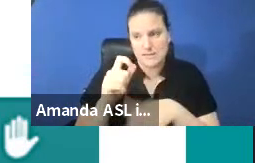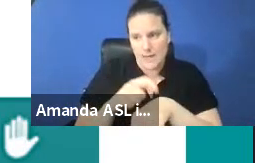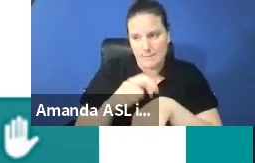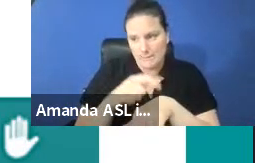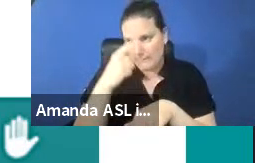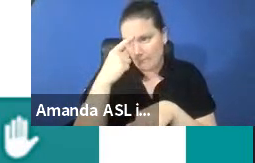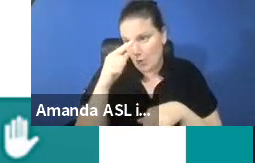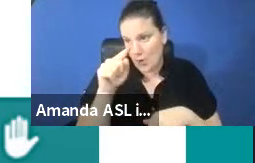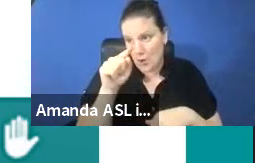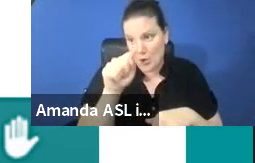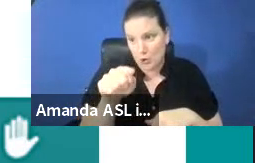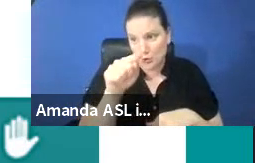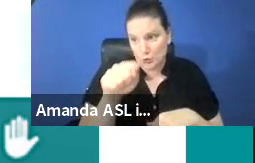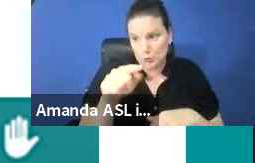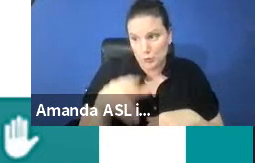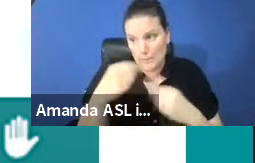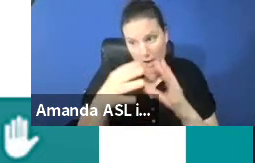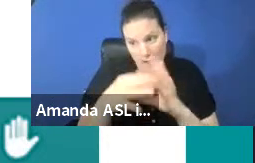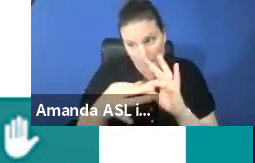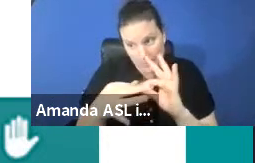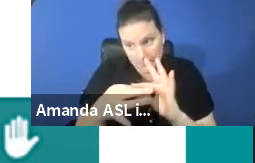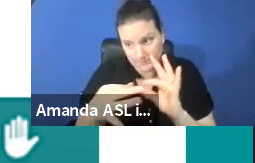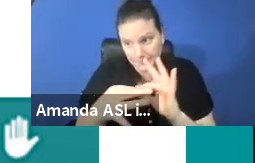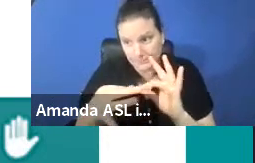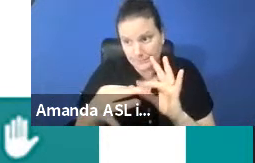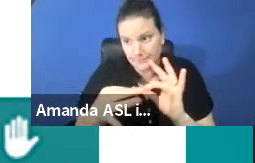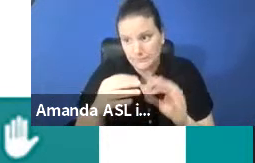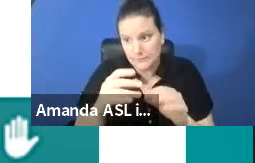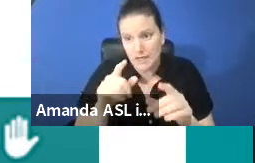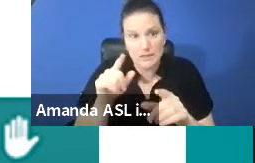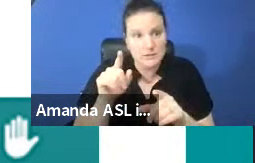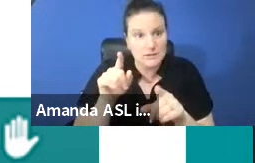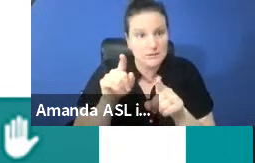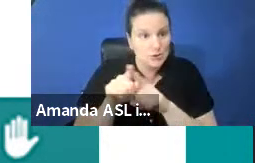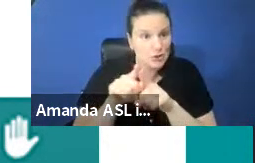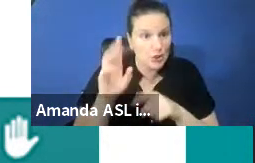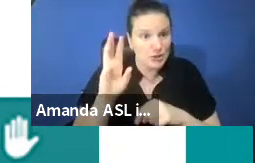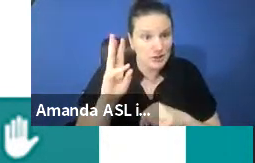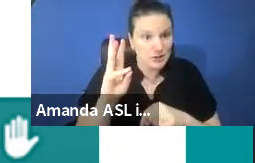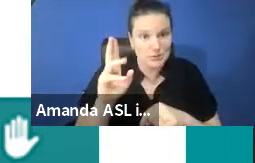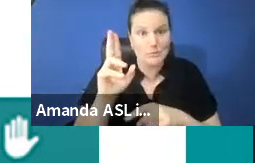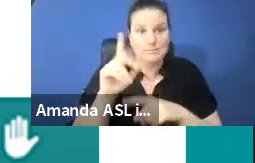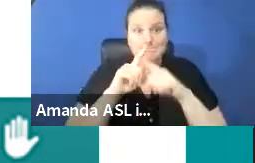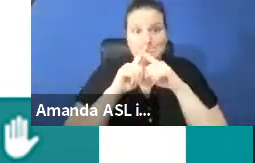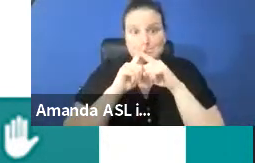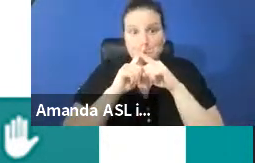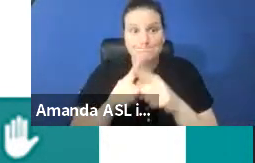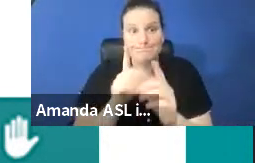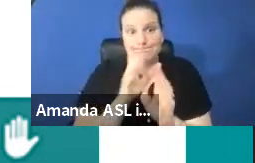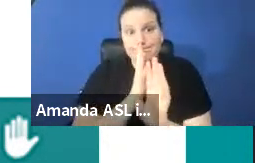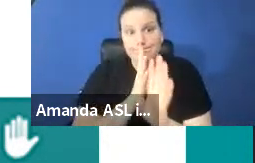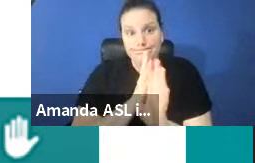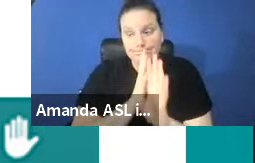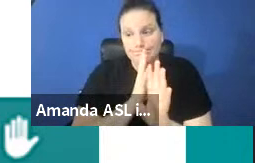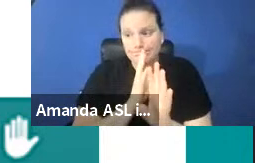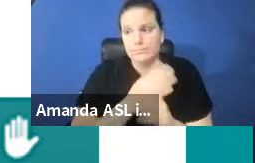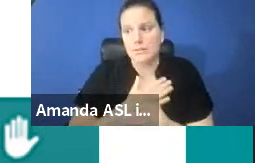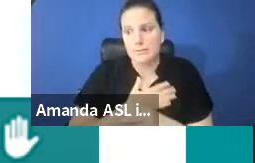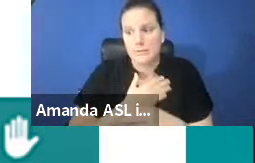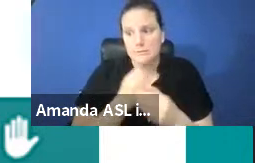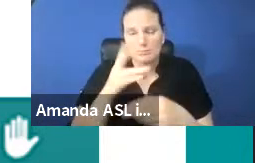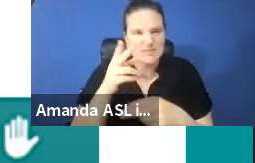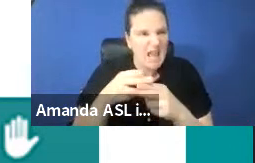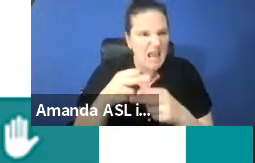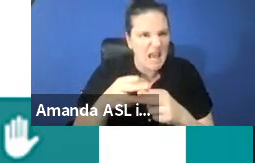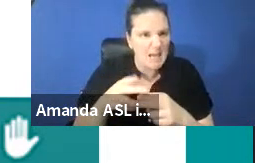you to provide comment. Dial *6 to unmute yourself. Please provide your